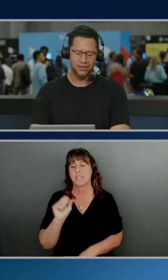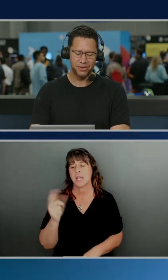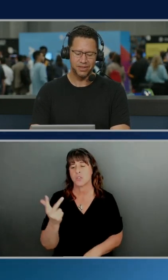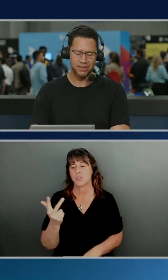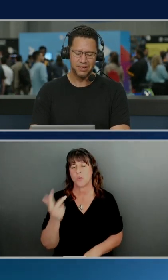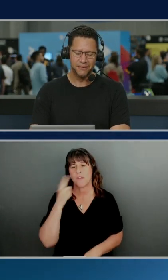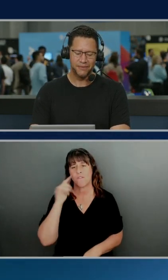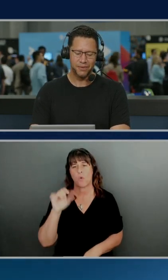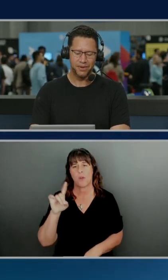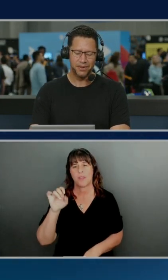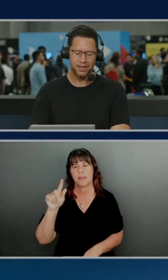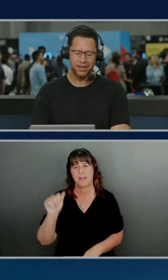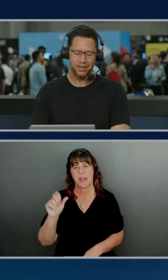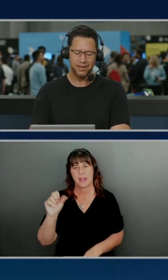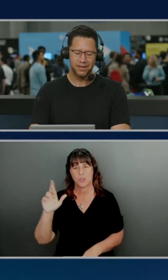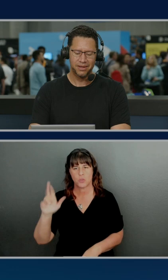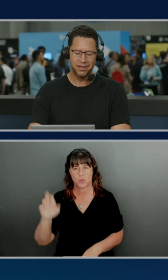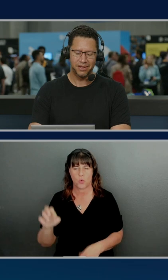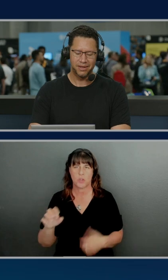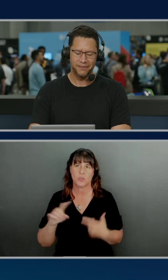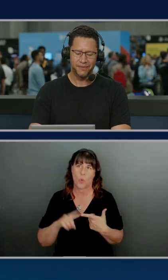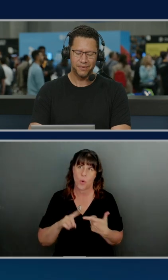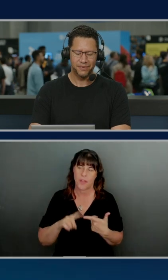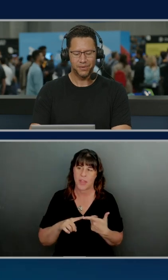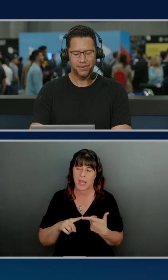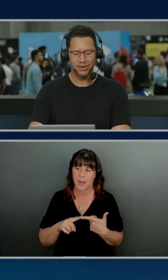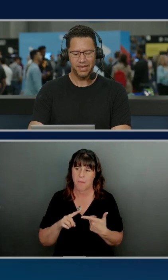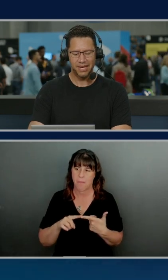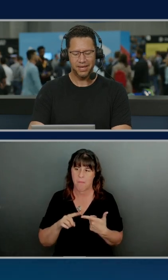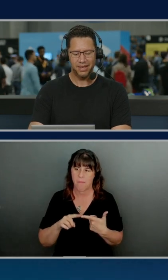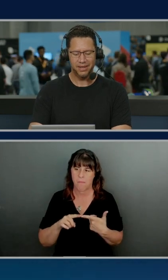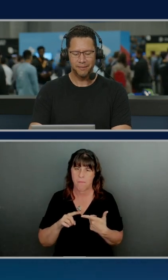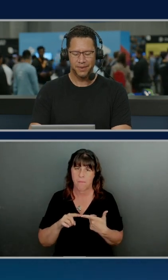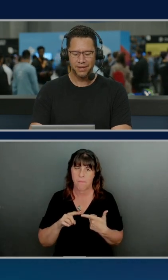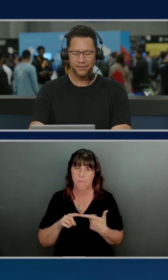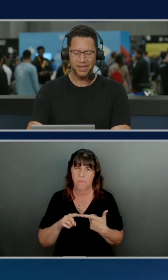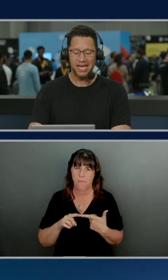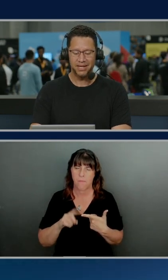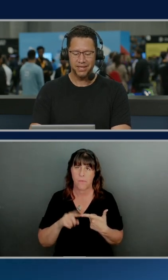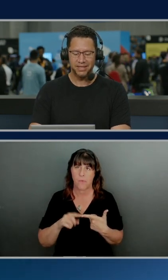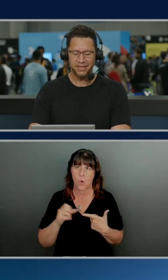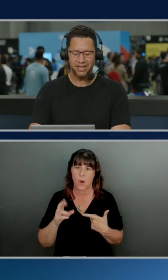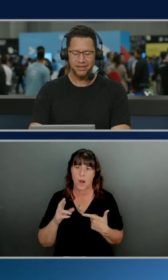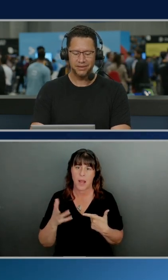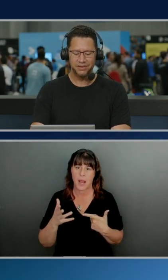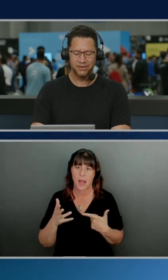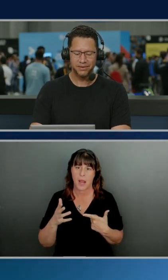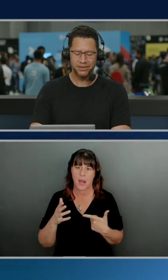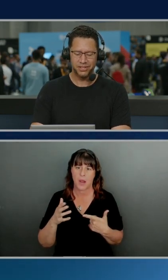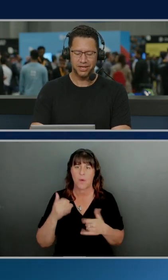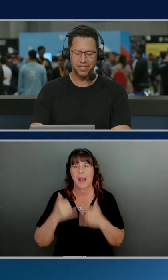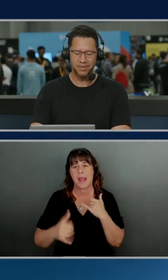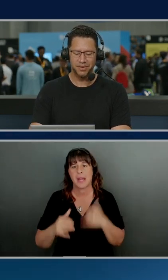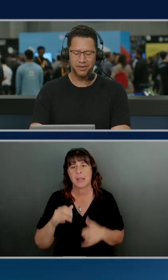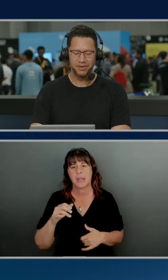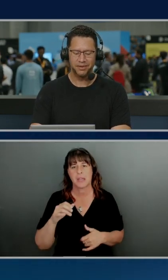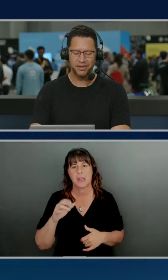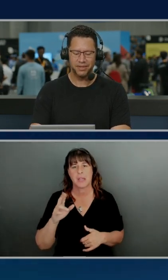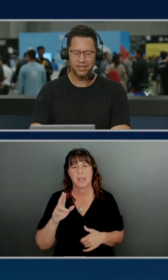data source for the for an ETL